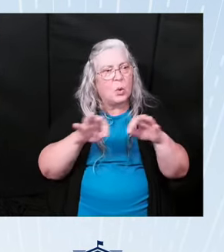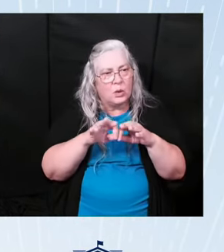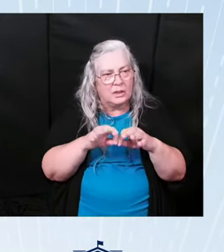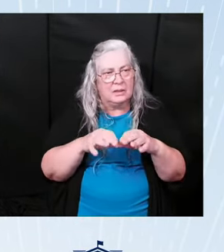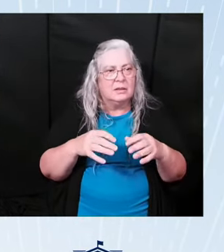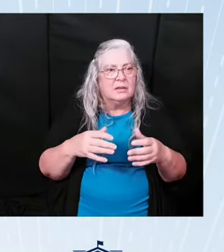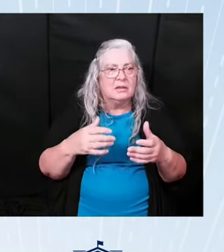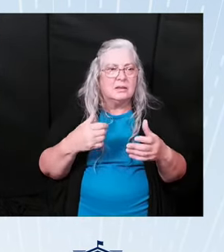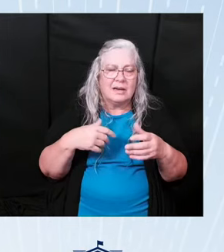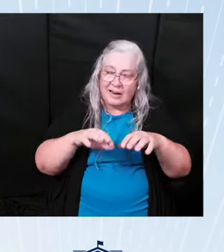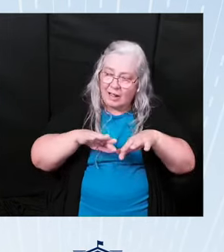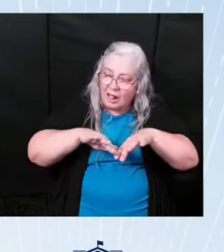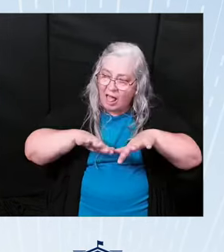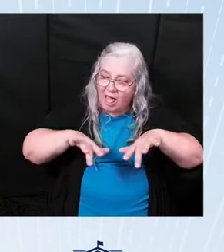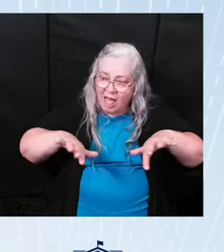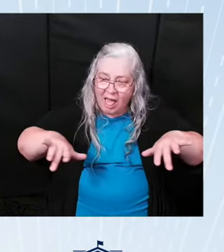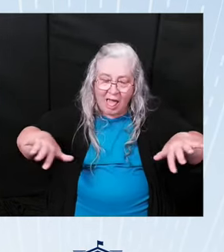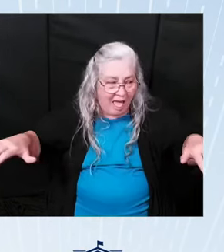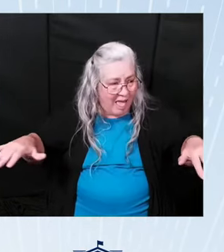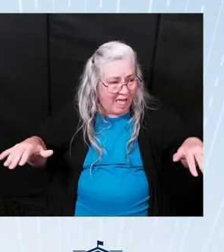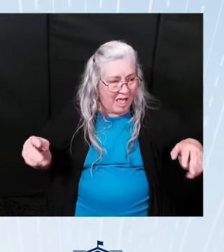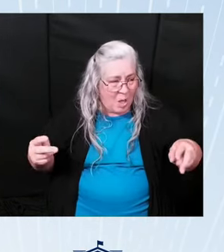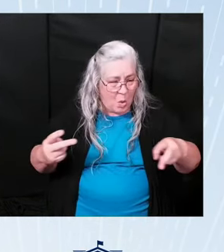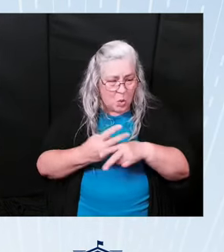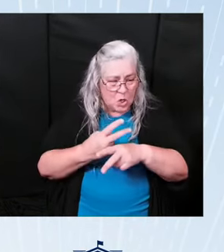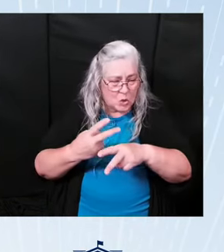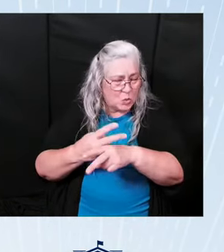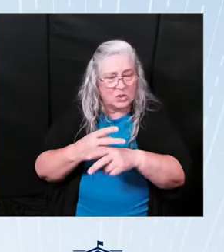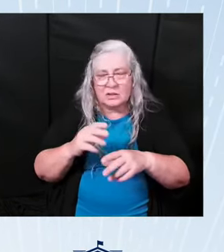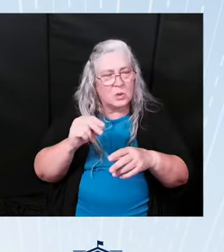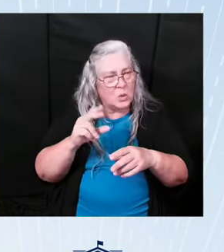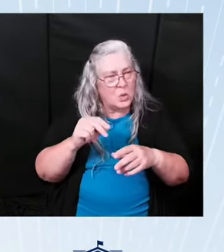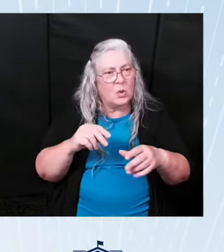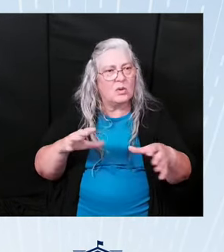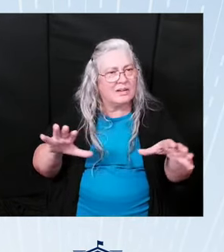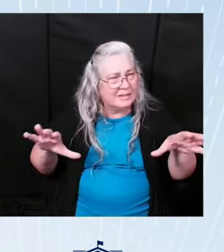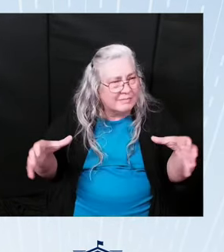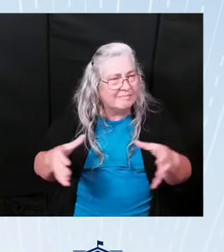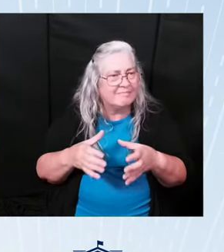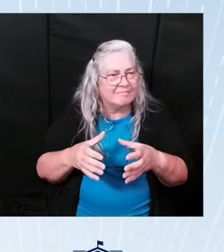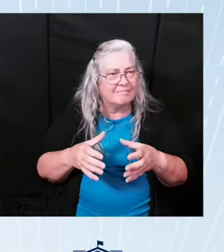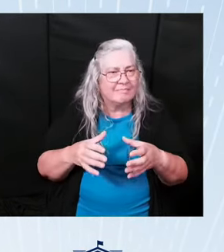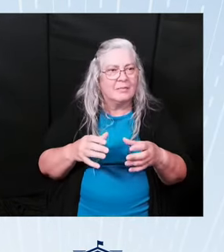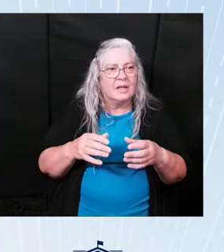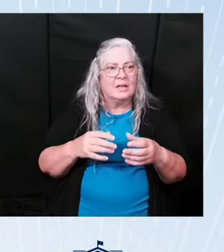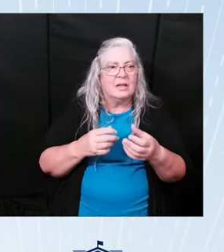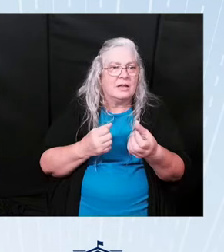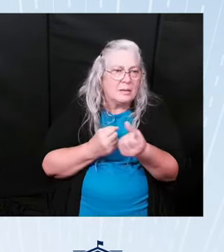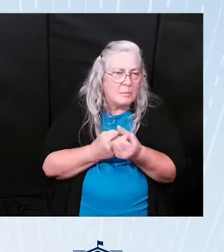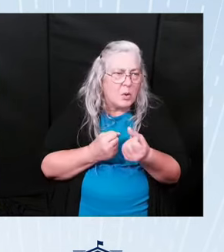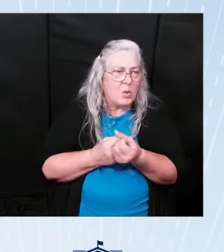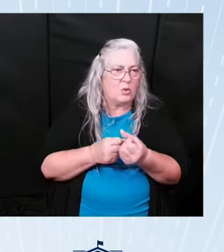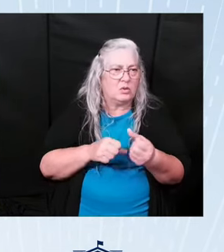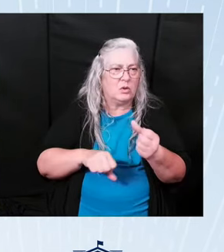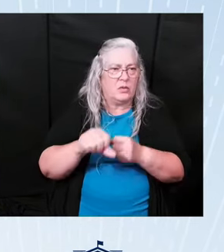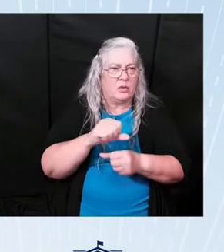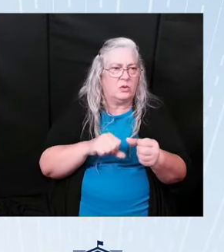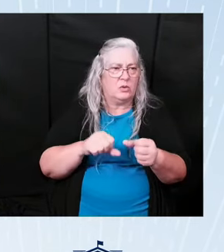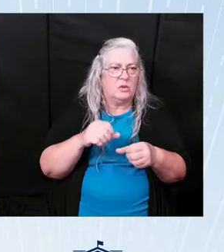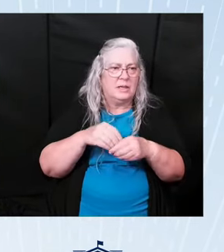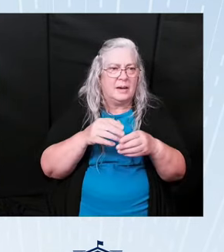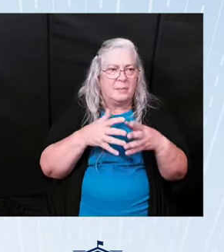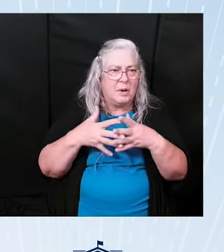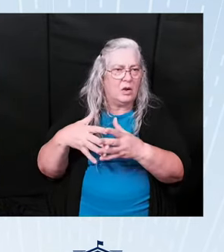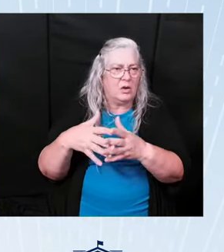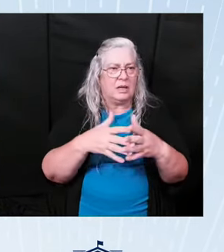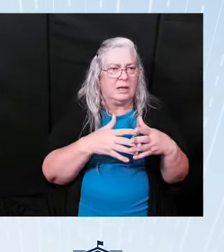the foundation of his Investing in America agenda, and it really is at the heart of now what everybody is calling, and we proudly accept,